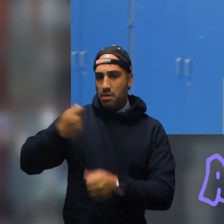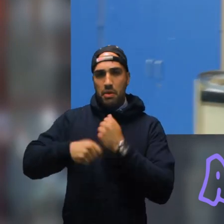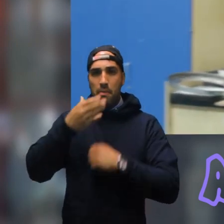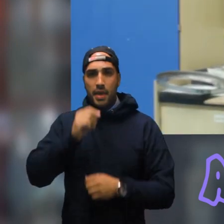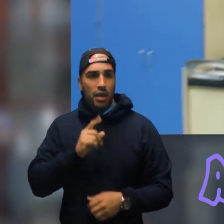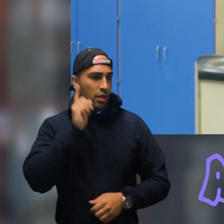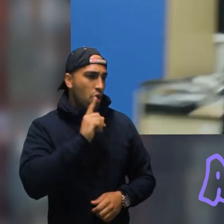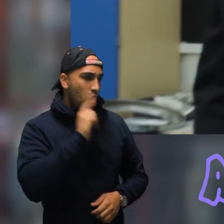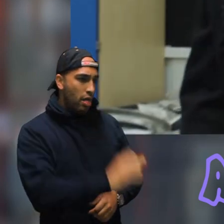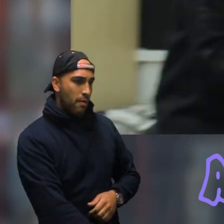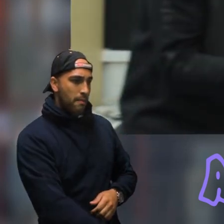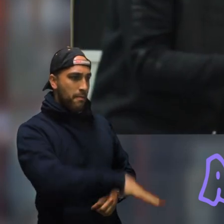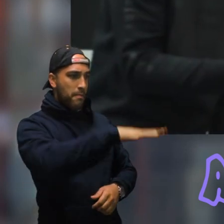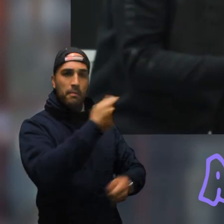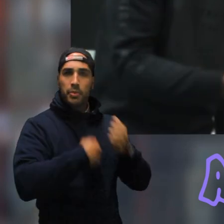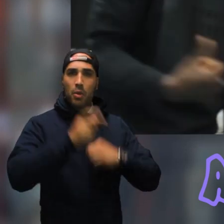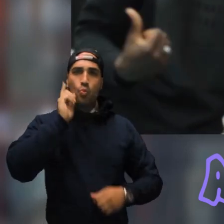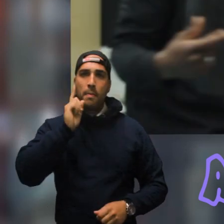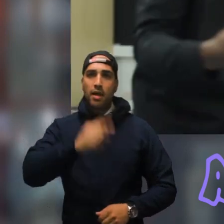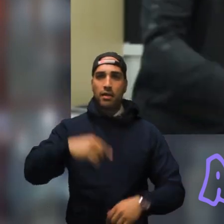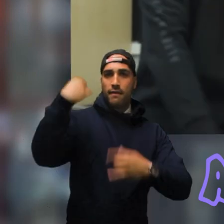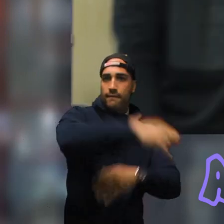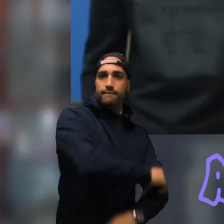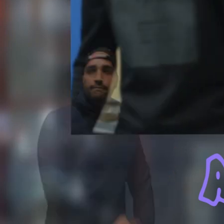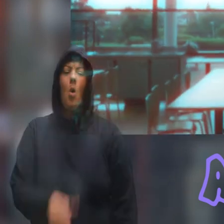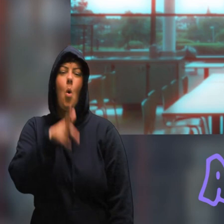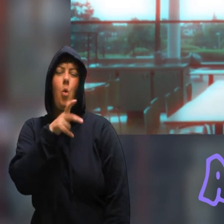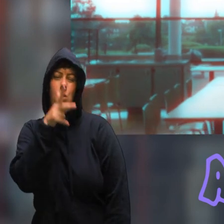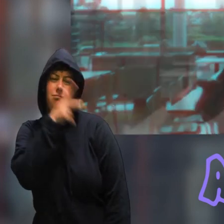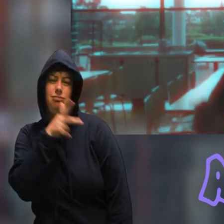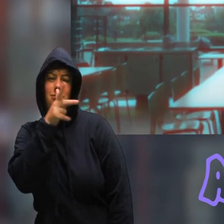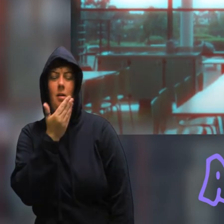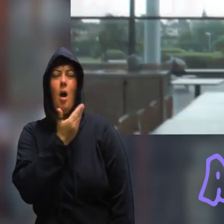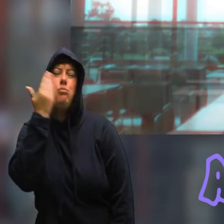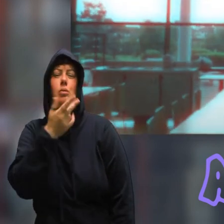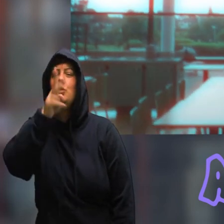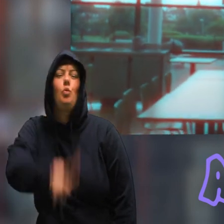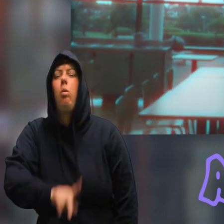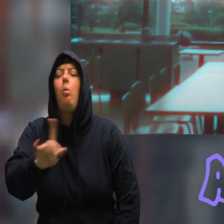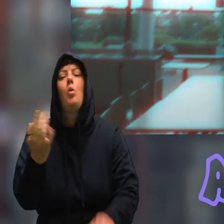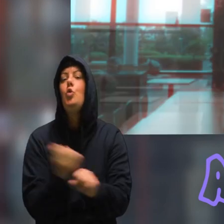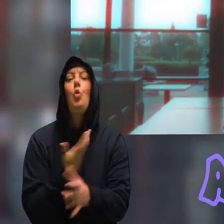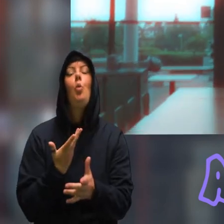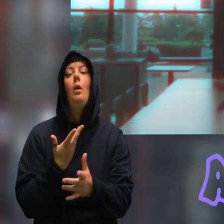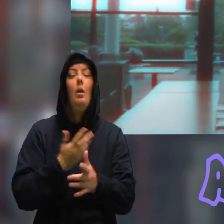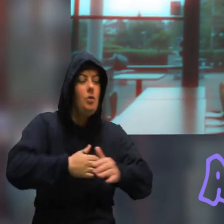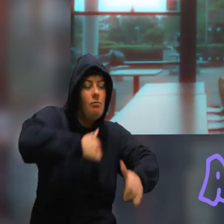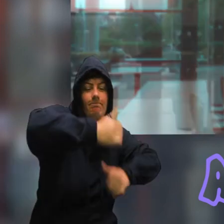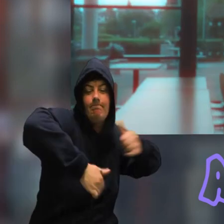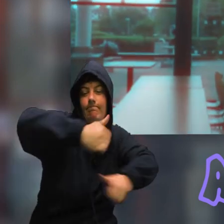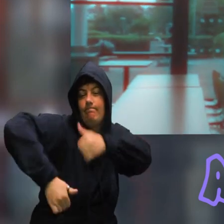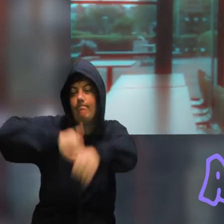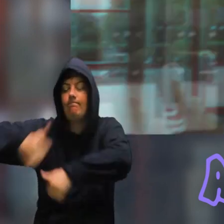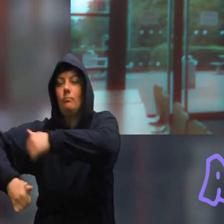boys to men. Cause the teaching sometimes they can turn girls to women. So who are we kidding? Without school where would we be? So large up